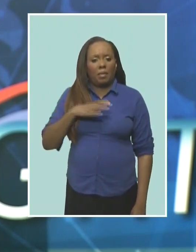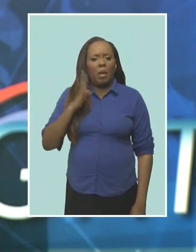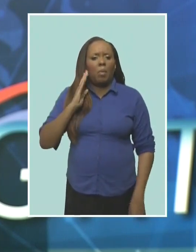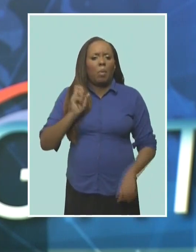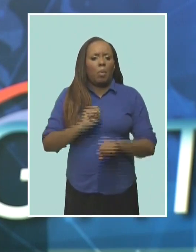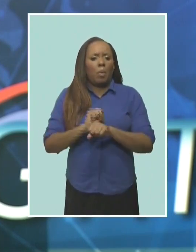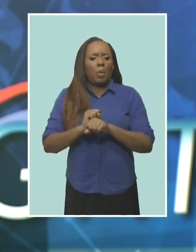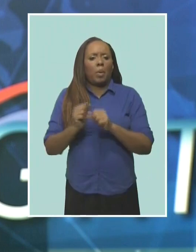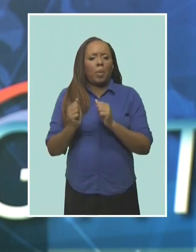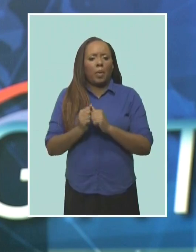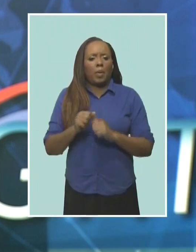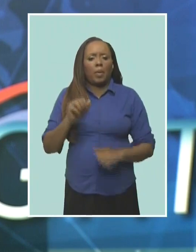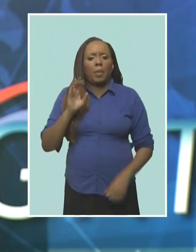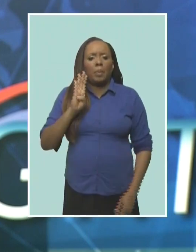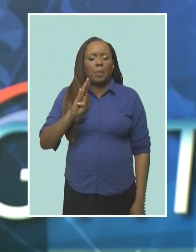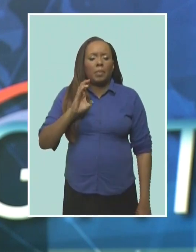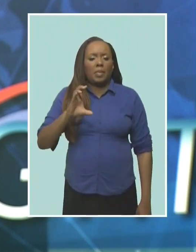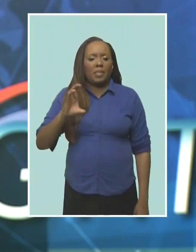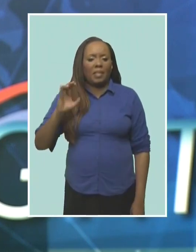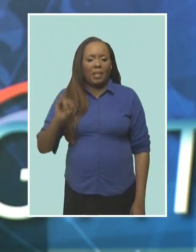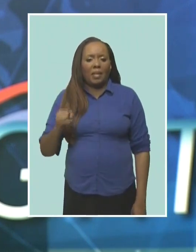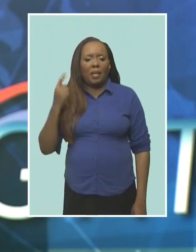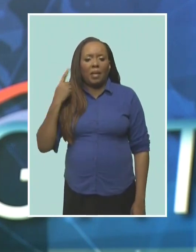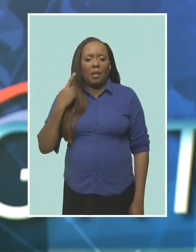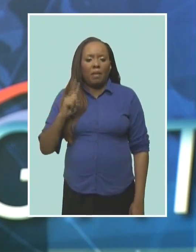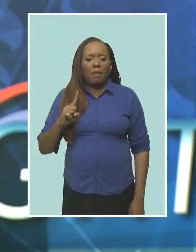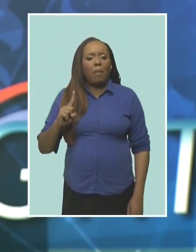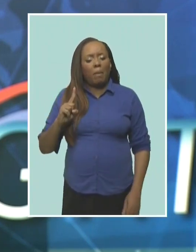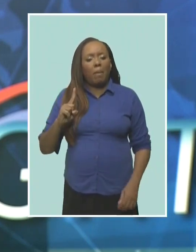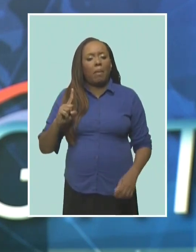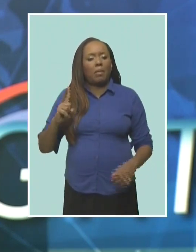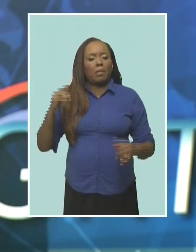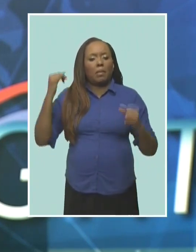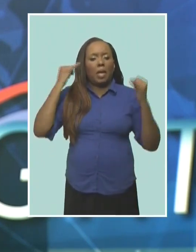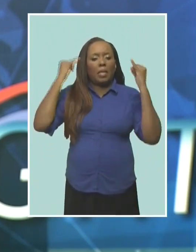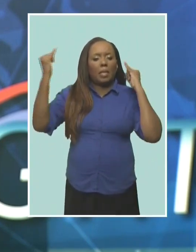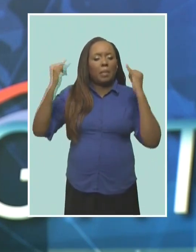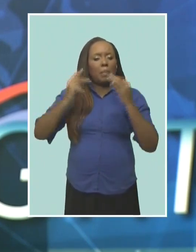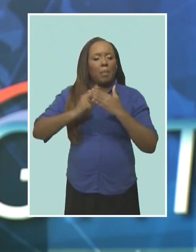of Commerce and Industry for the launch of its Get Moving initiative.